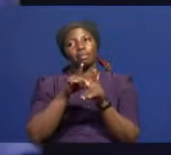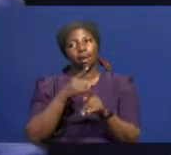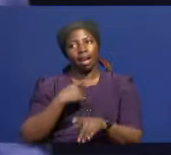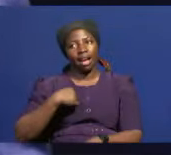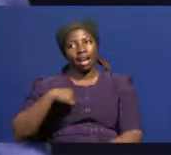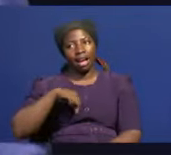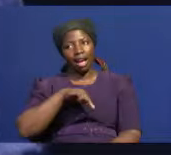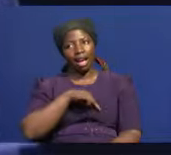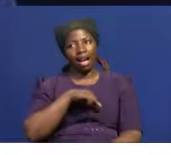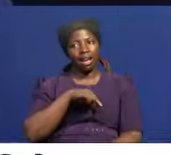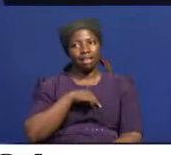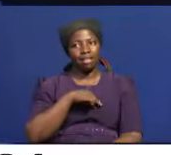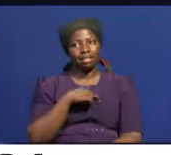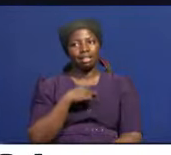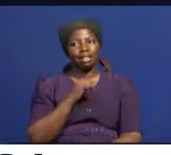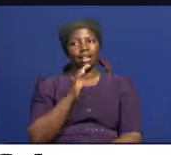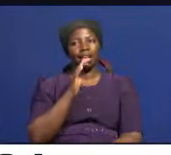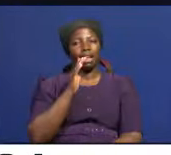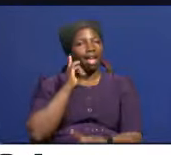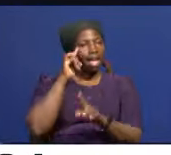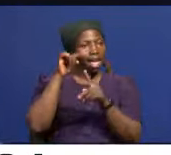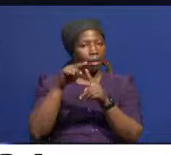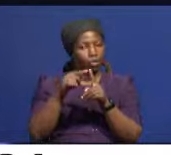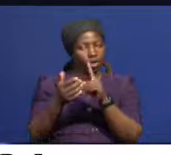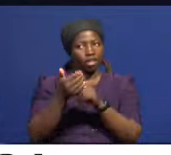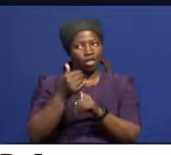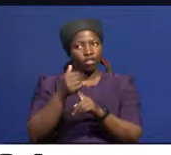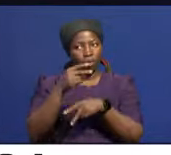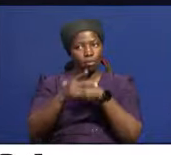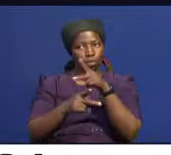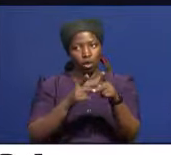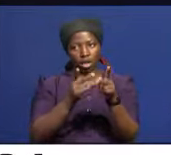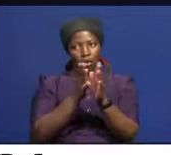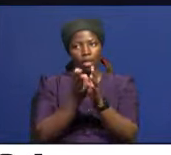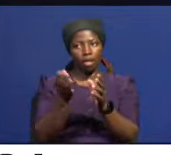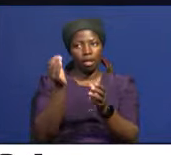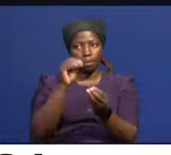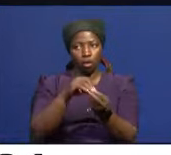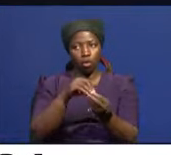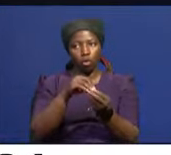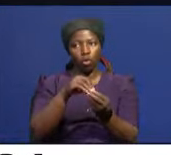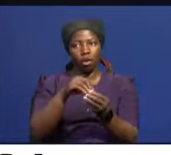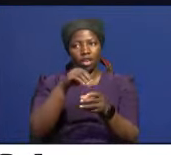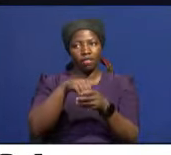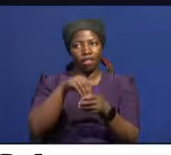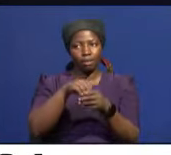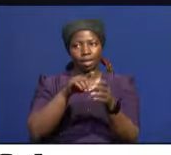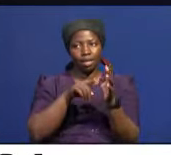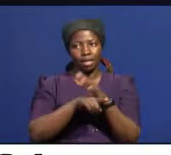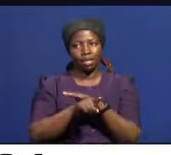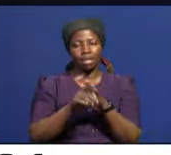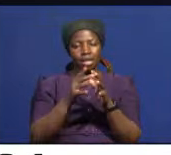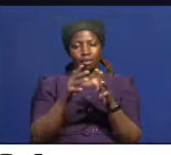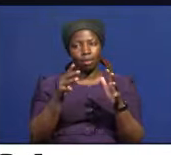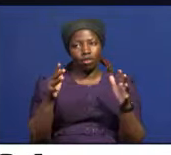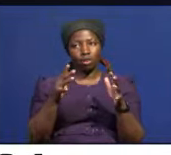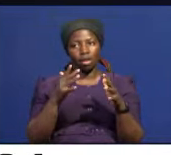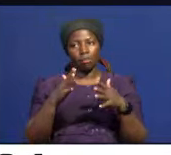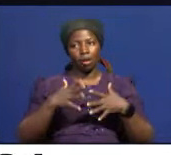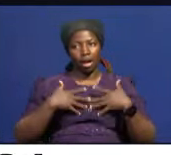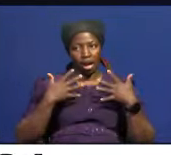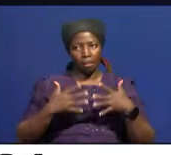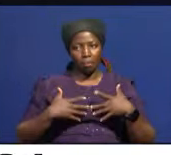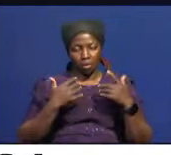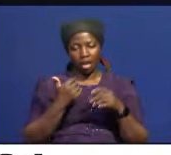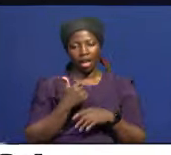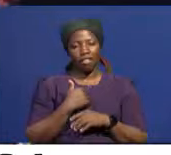to achieve exponential progress with further investments in expansion. And I'm very happy that we have many